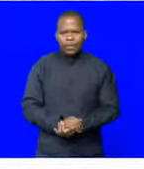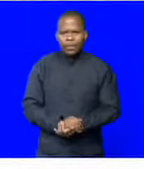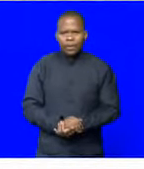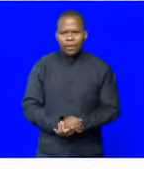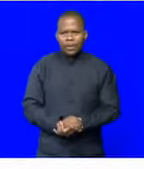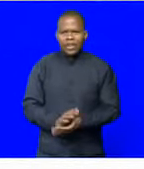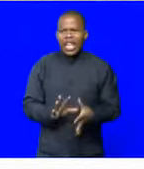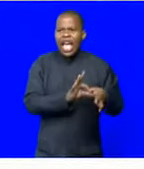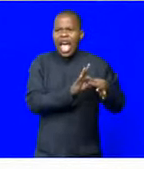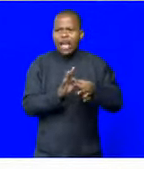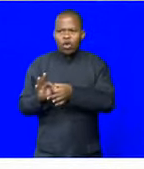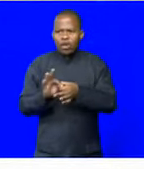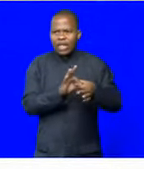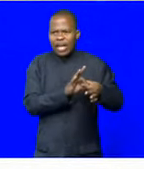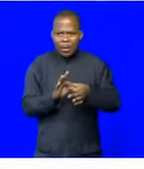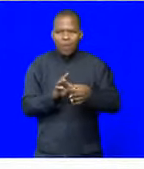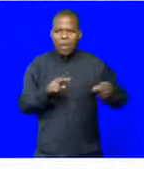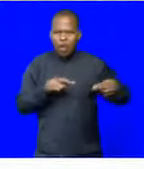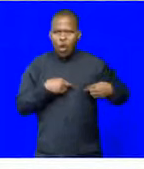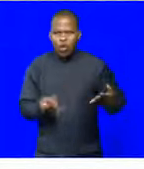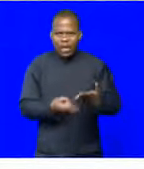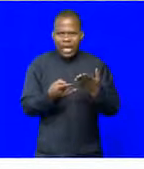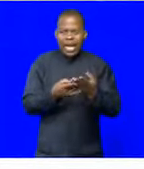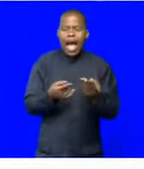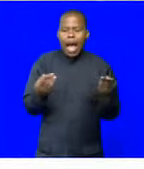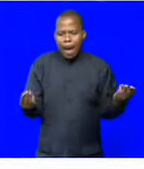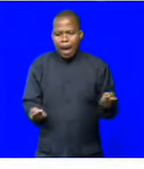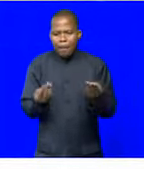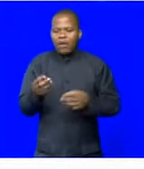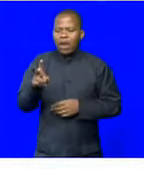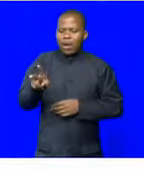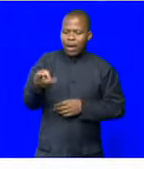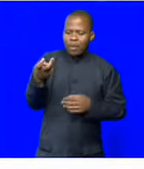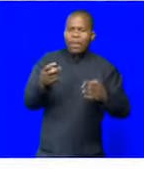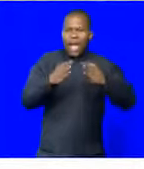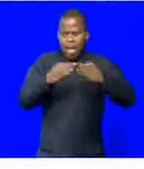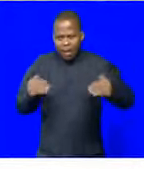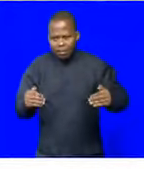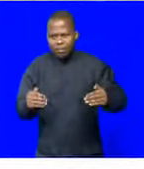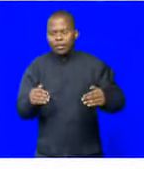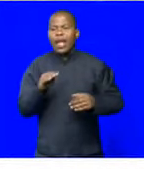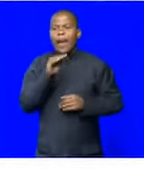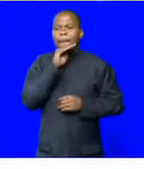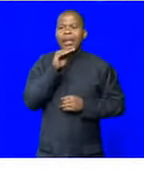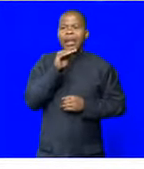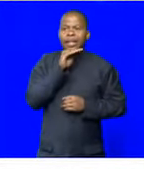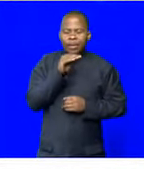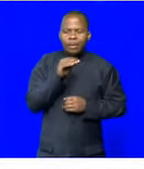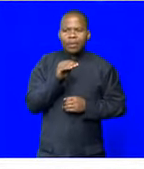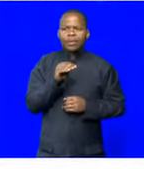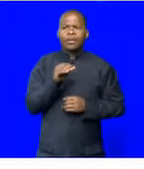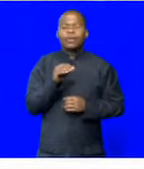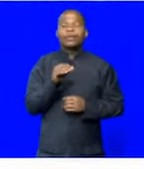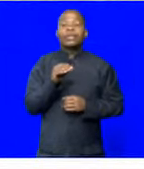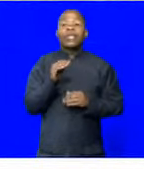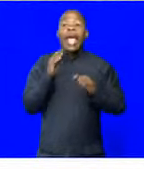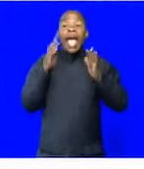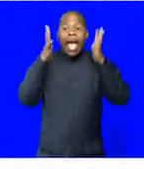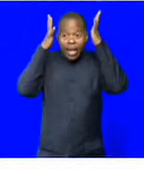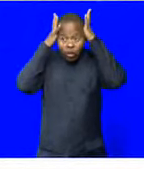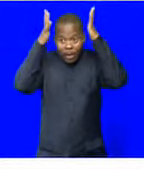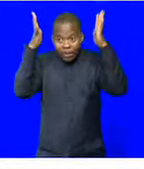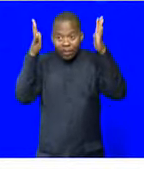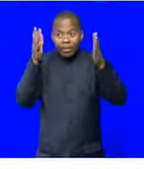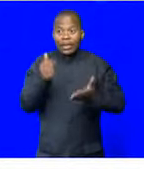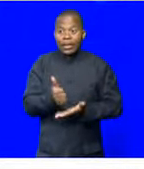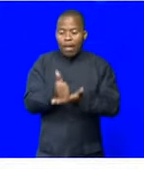Inhlangano lesekela abantu labahlukubetheke ngekwelicansi iSurvivor Eswatini Support Group seyiqale umkhankaso wekuvakashela